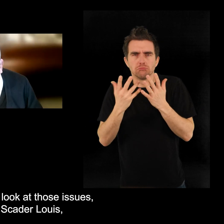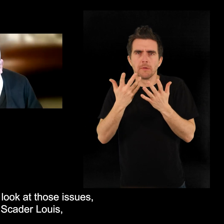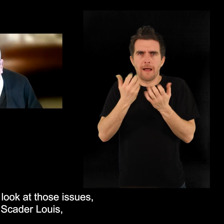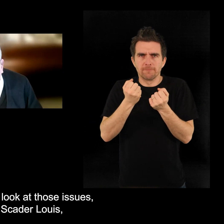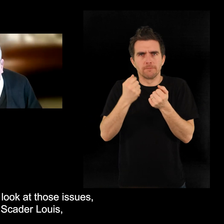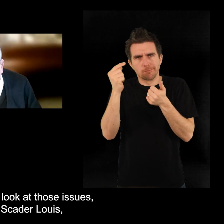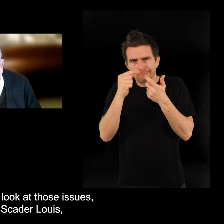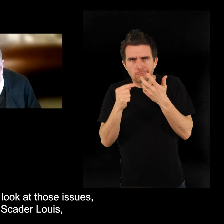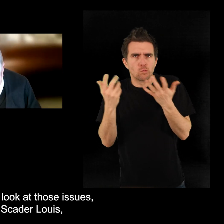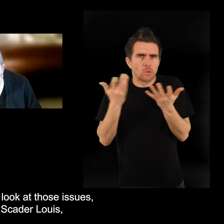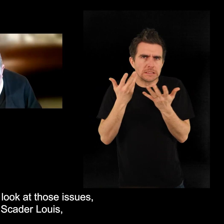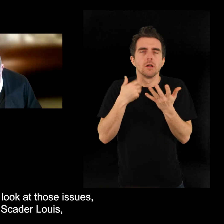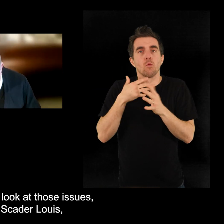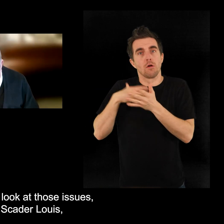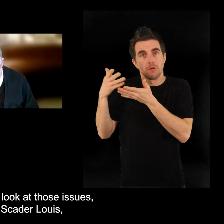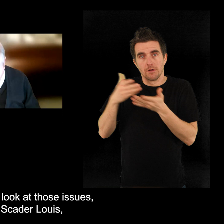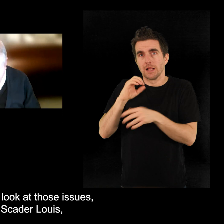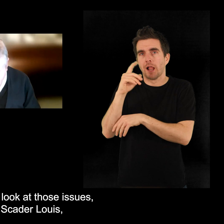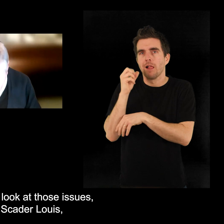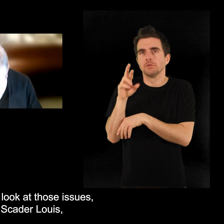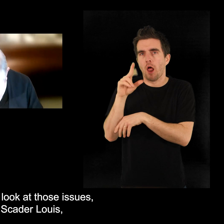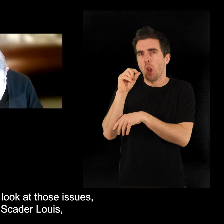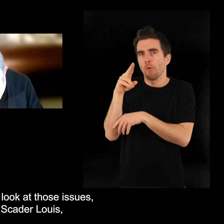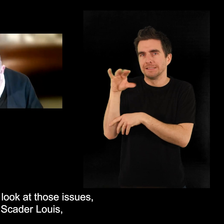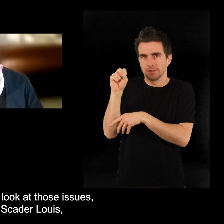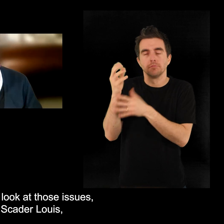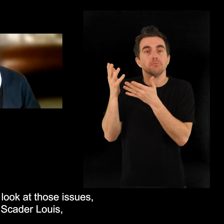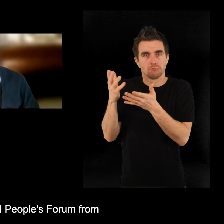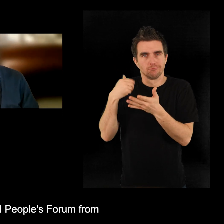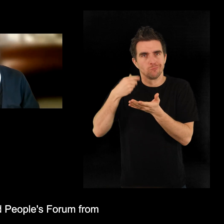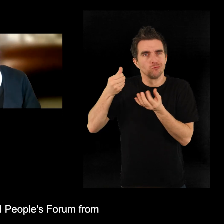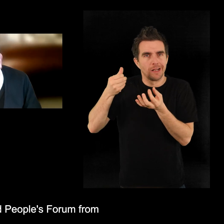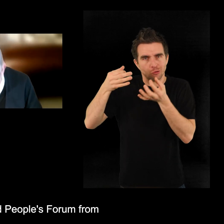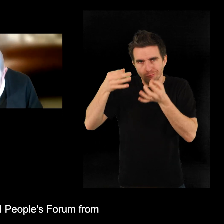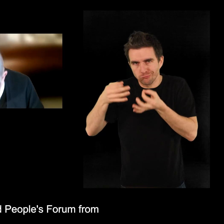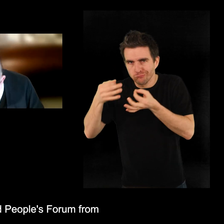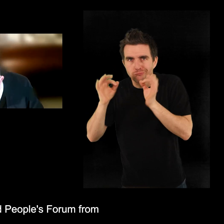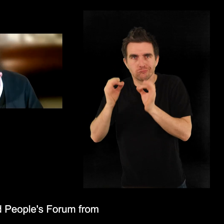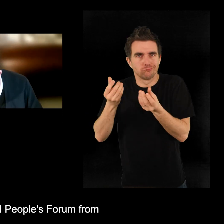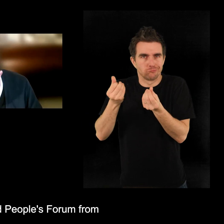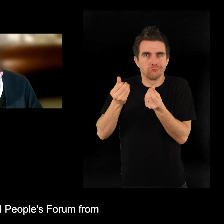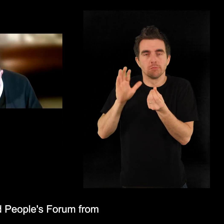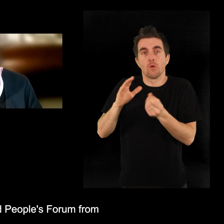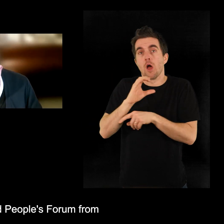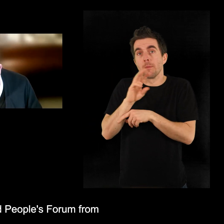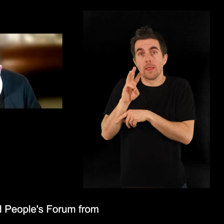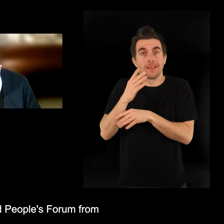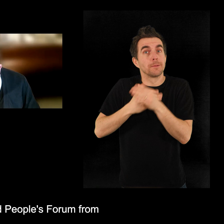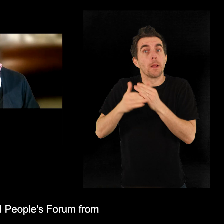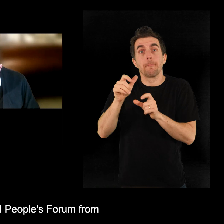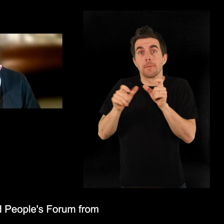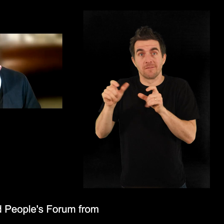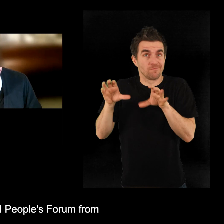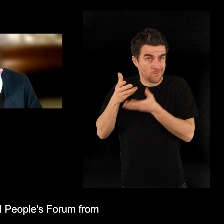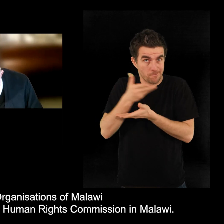how we can look at those issues. And I'd like to introduce Skada Louis, our treasurer of the Commonwealth Disabled People's